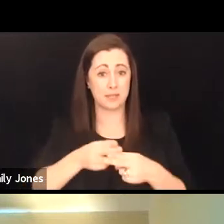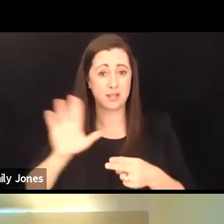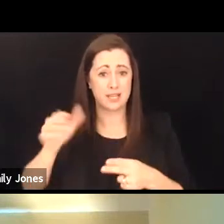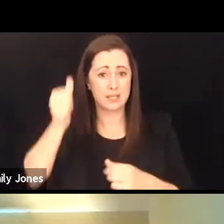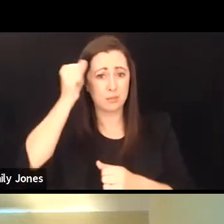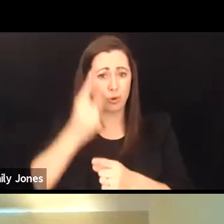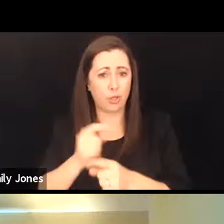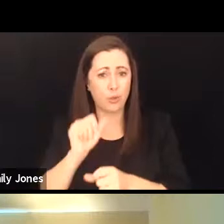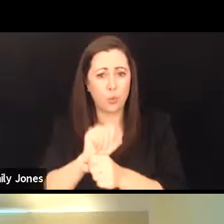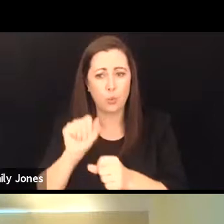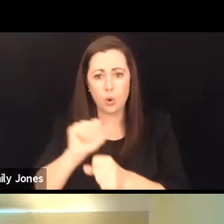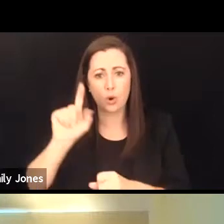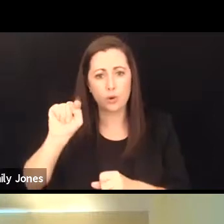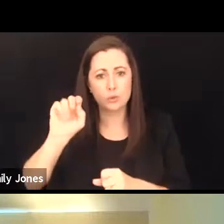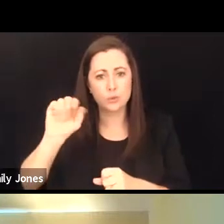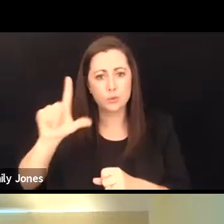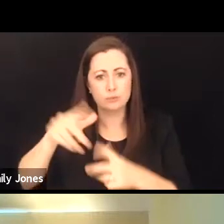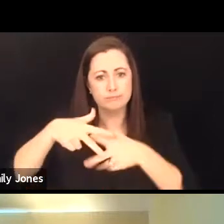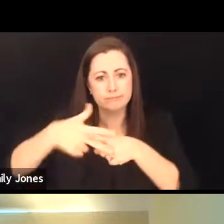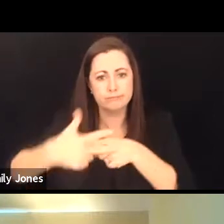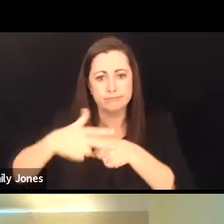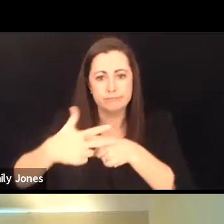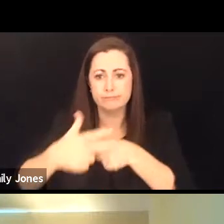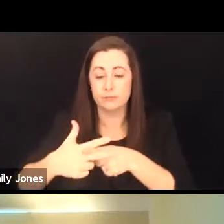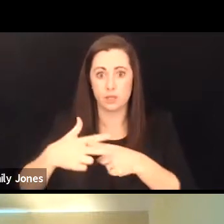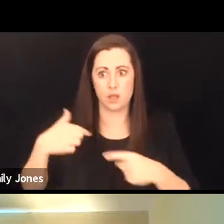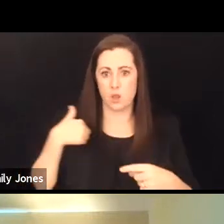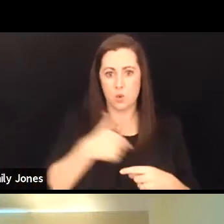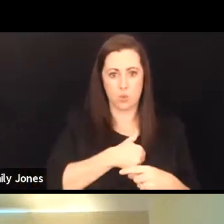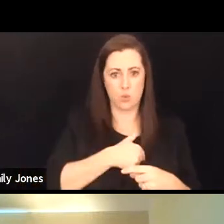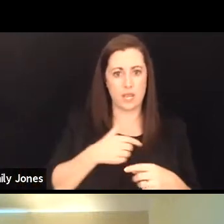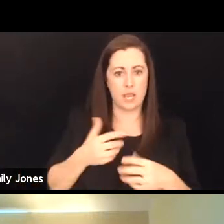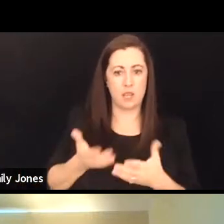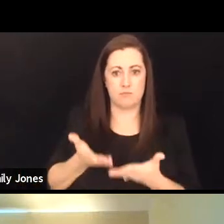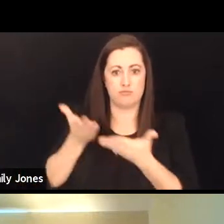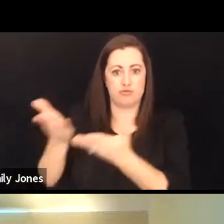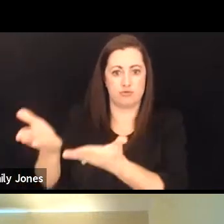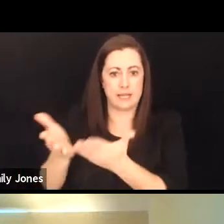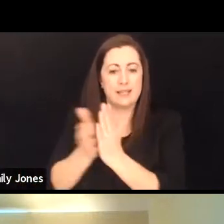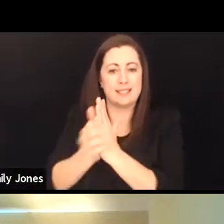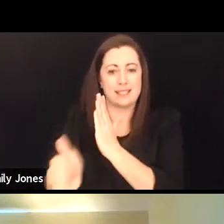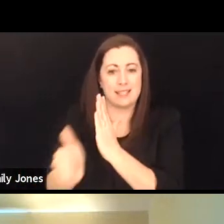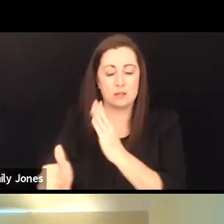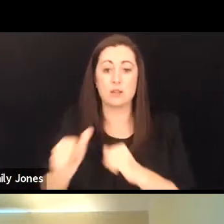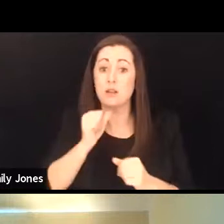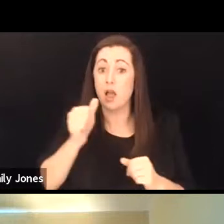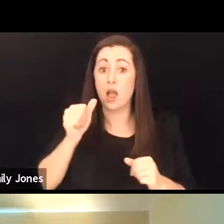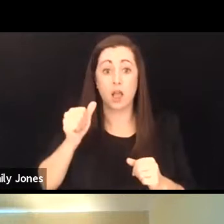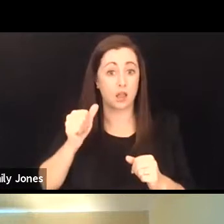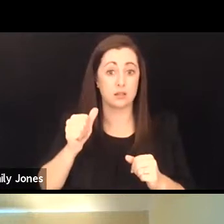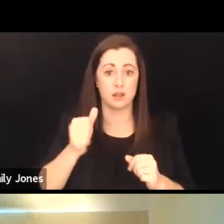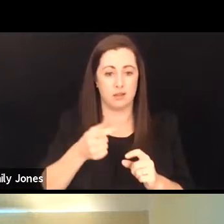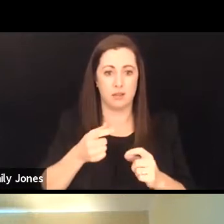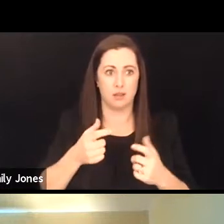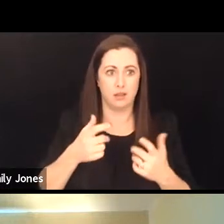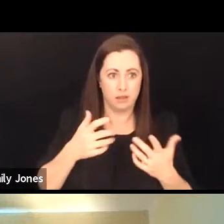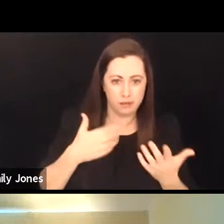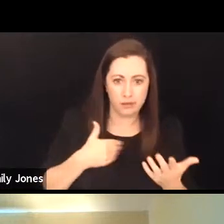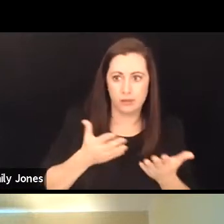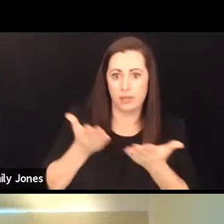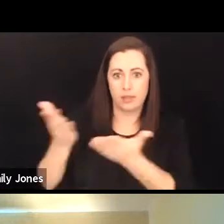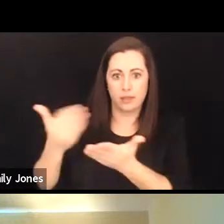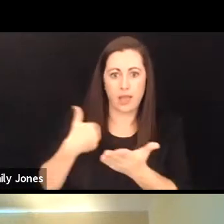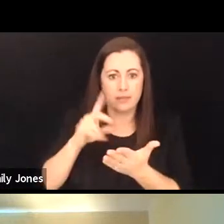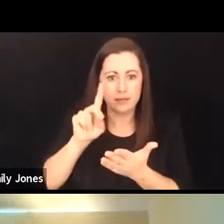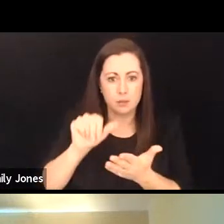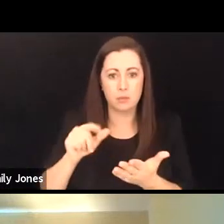tool shop, there are skills that we bring, not in spite of the disability, but because of it. Well, I want to thank all of you, our